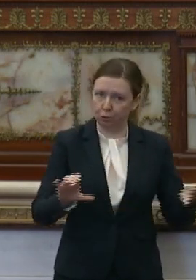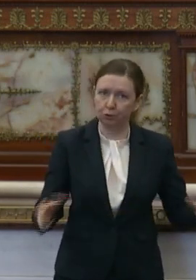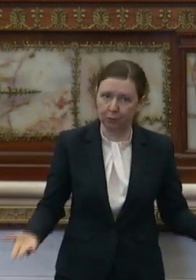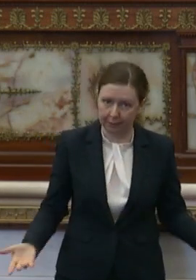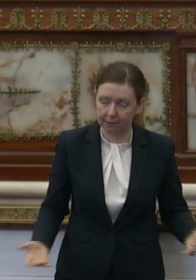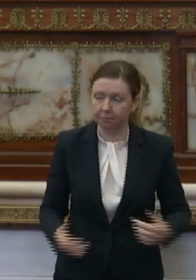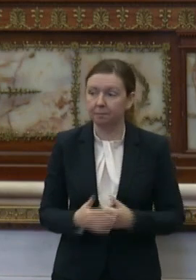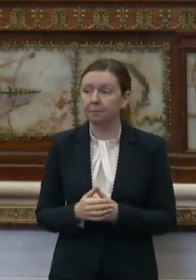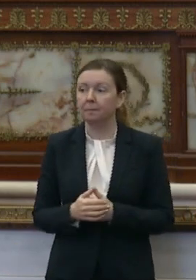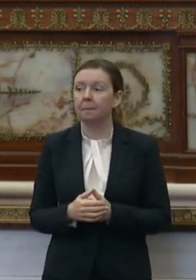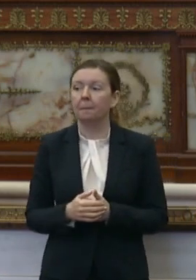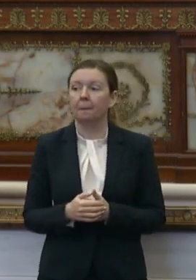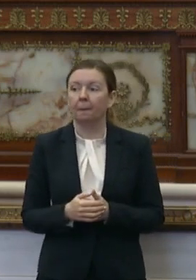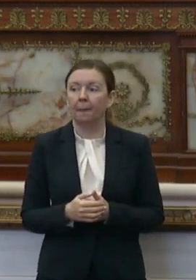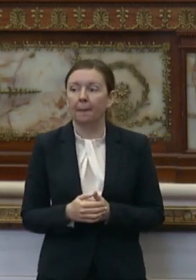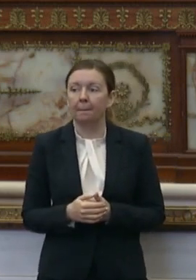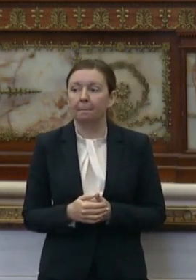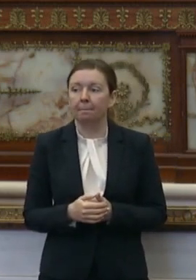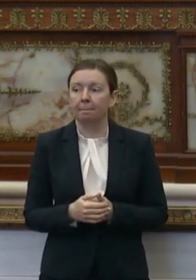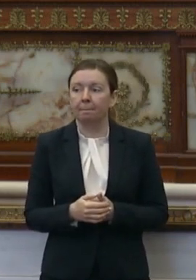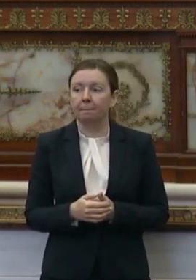doing.